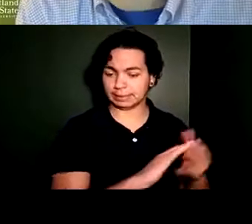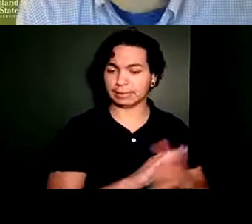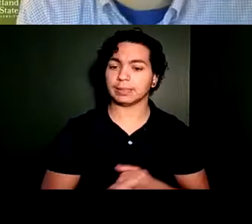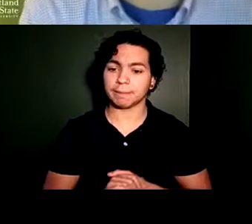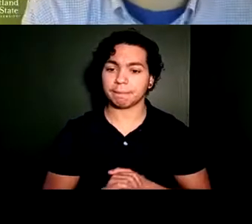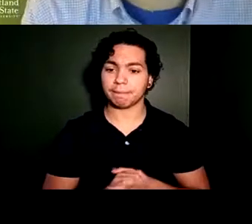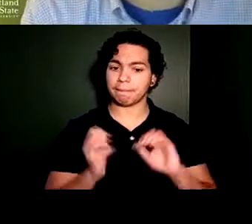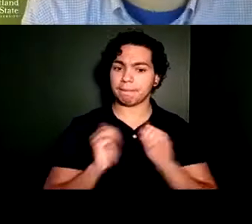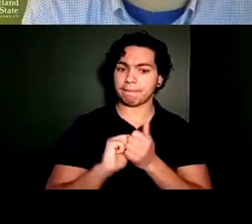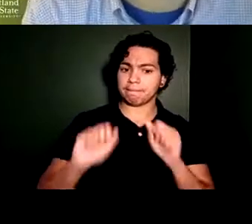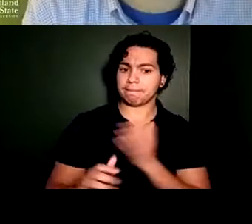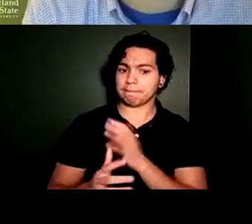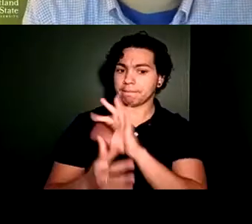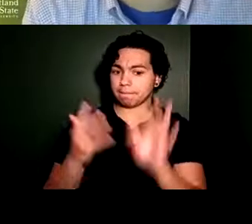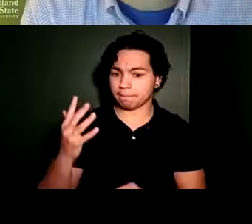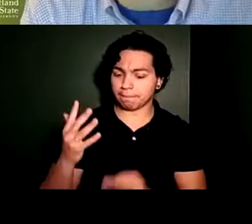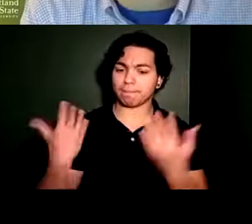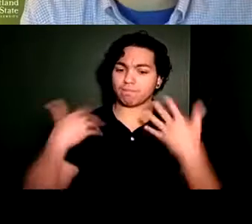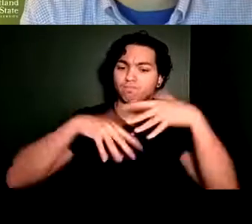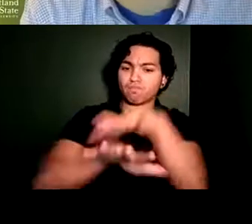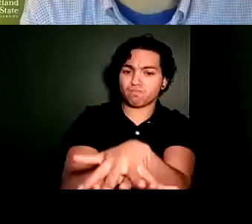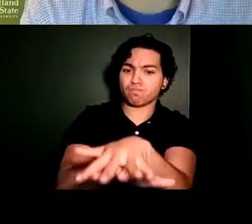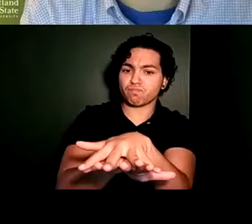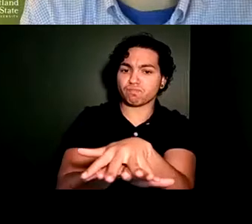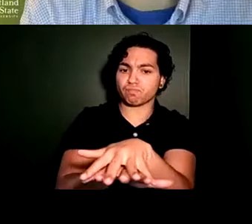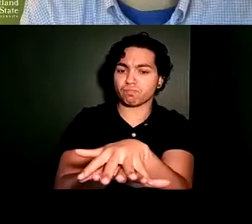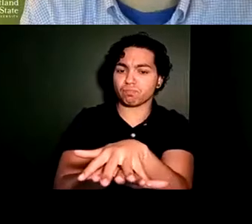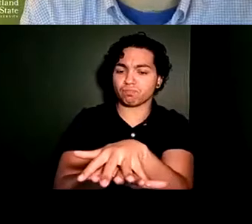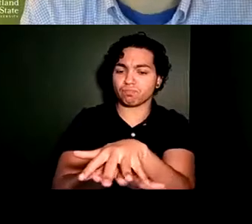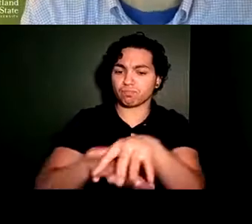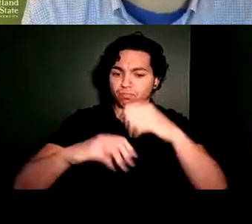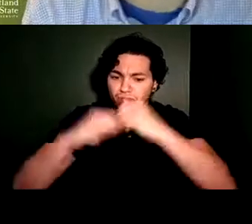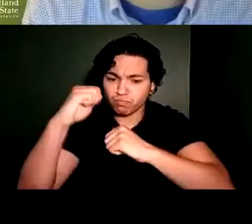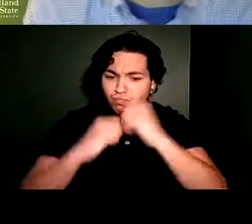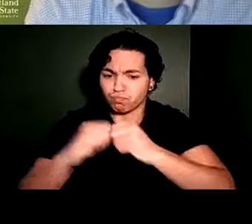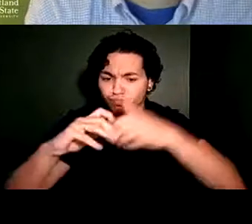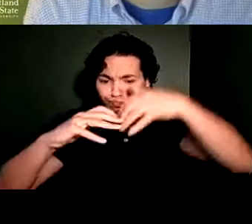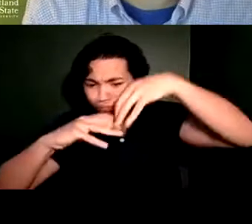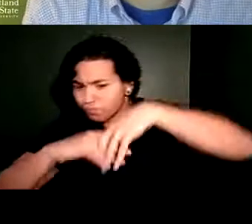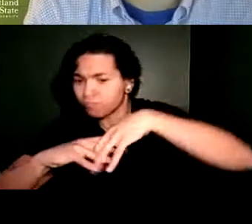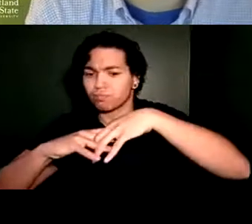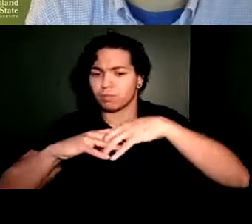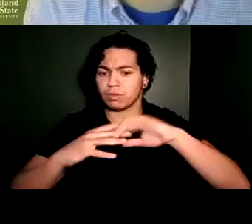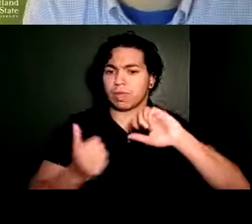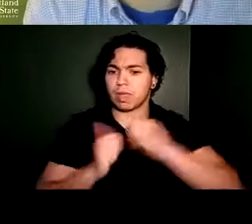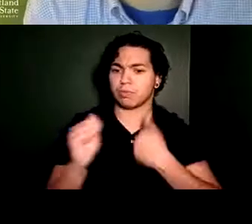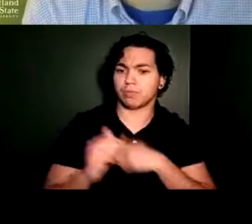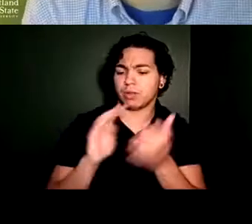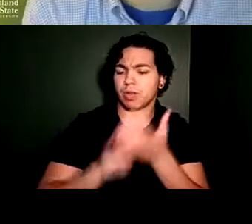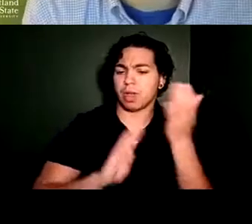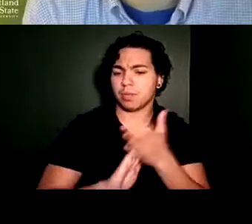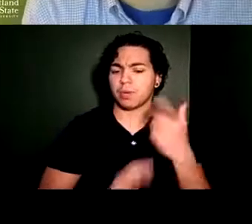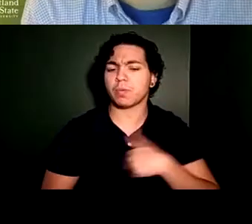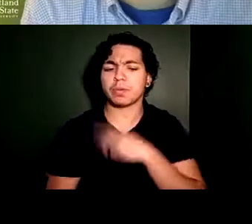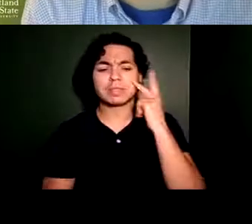can be integrated into the fabric? You know, I've done some research. We see two different models out there.